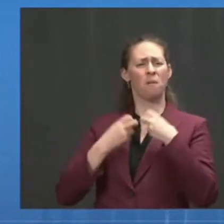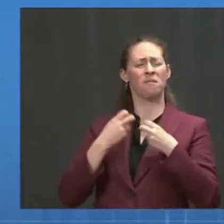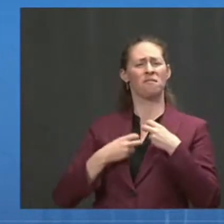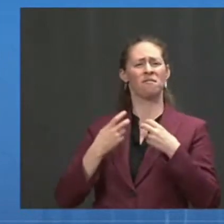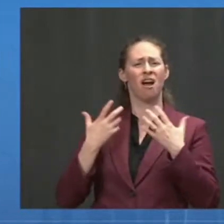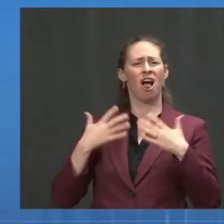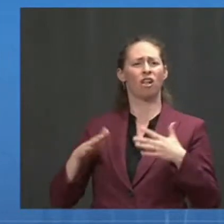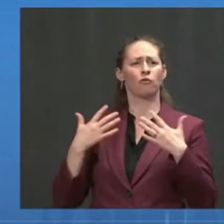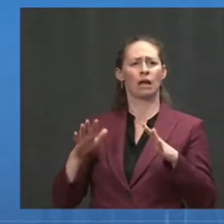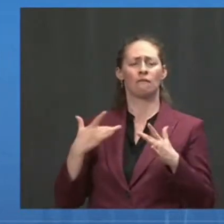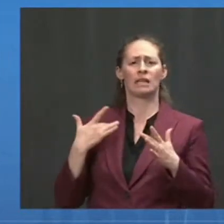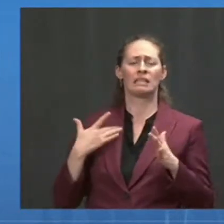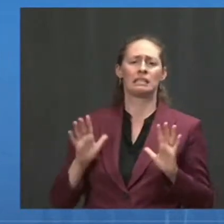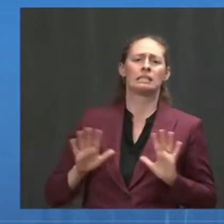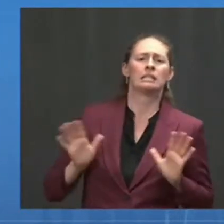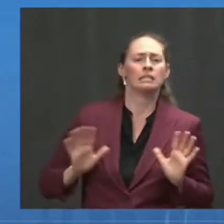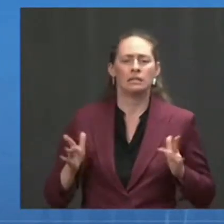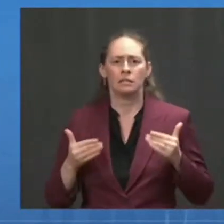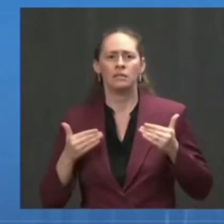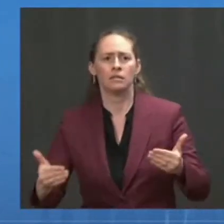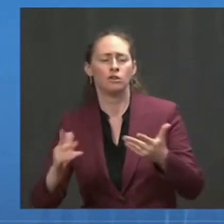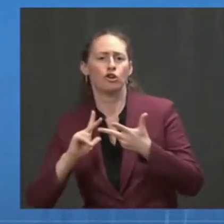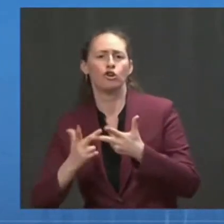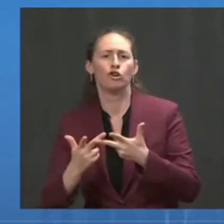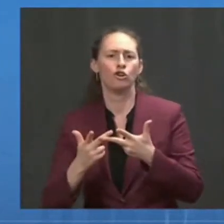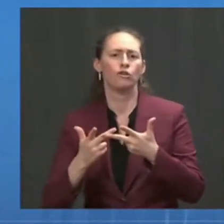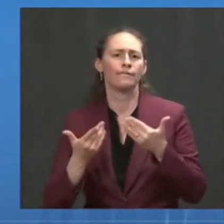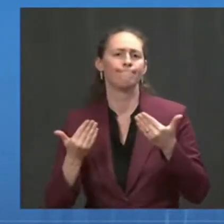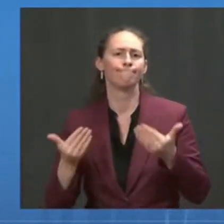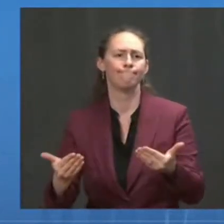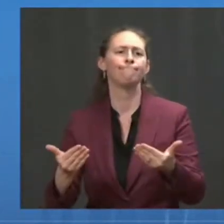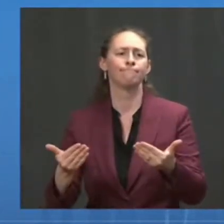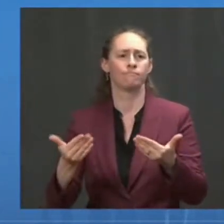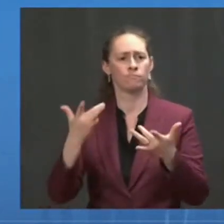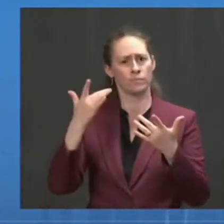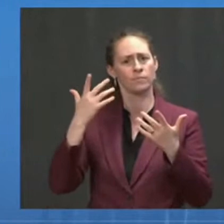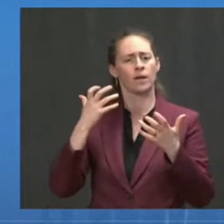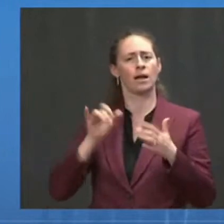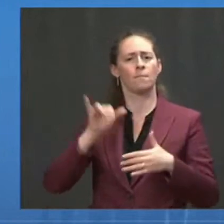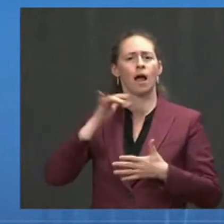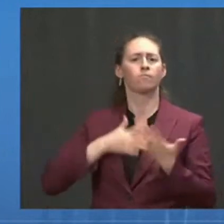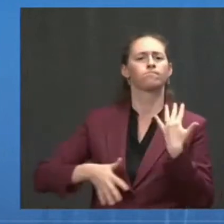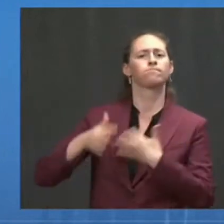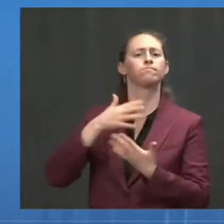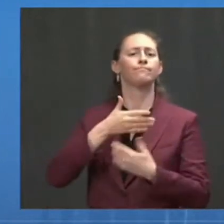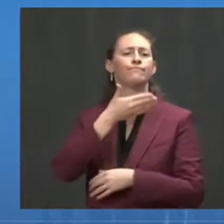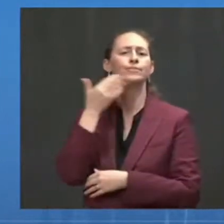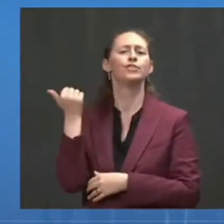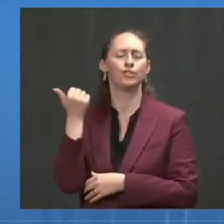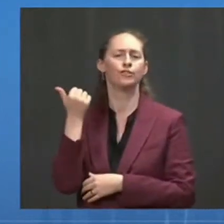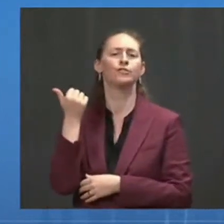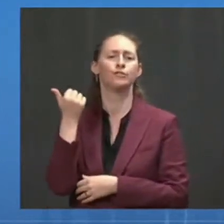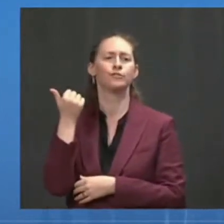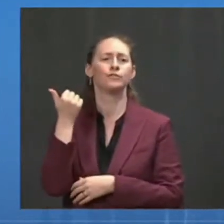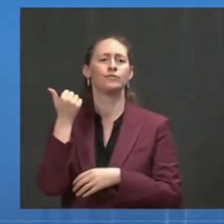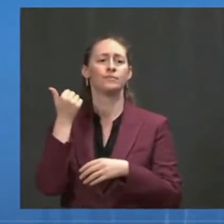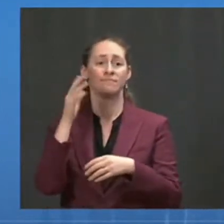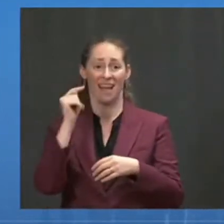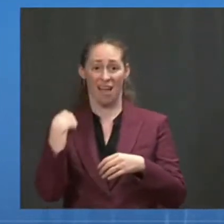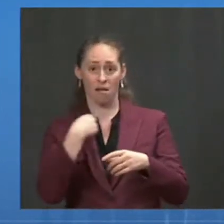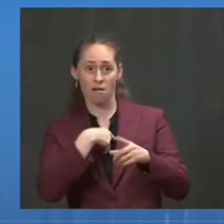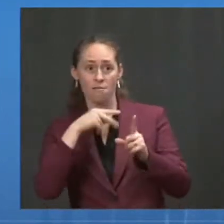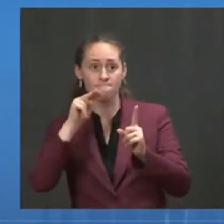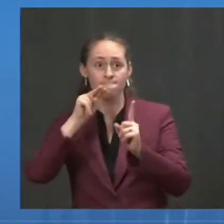one thing I want to highlight in the context of this is that it does undermine our ability to monitor safety in these contexts. So we